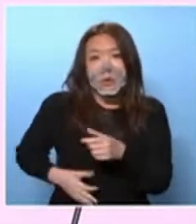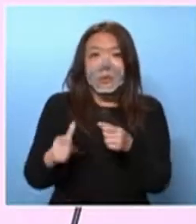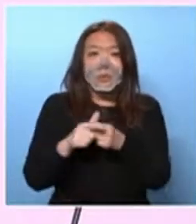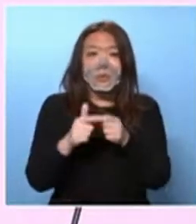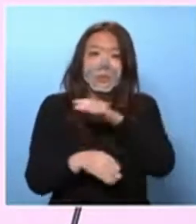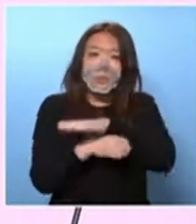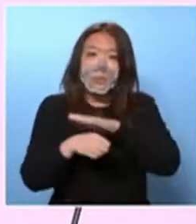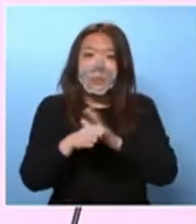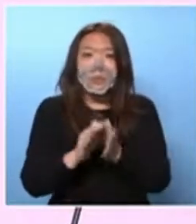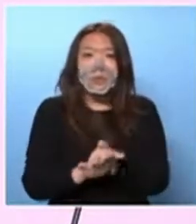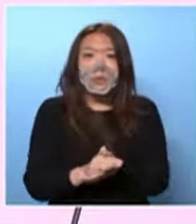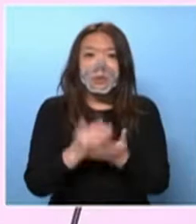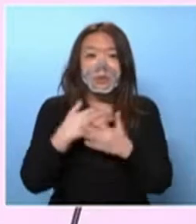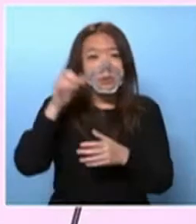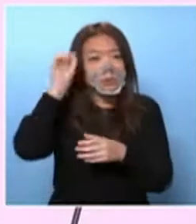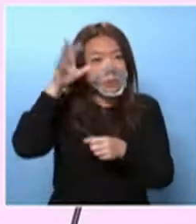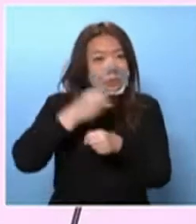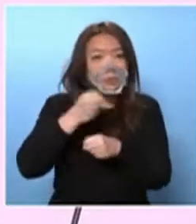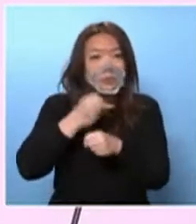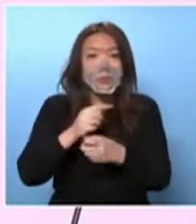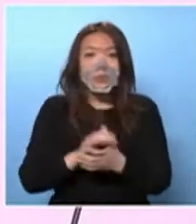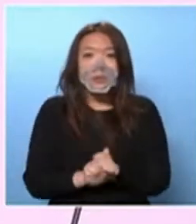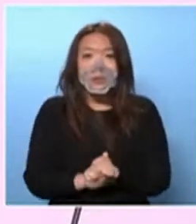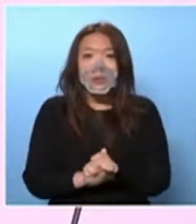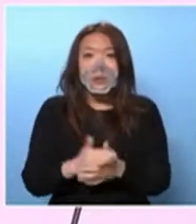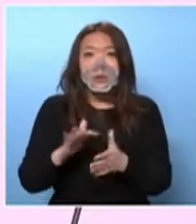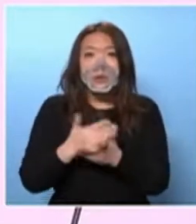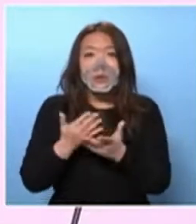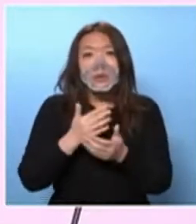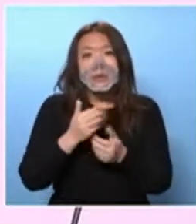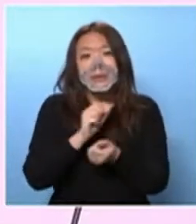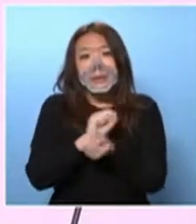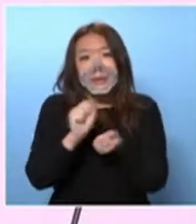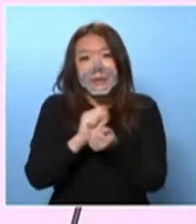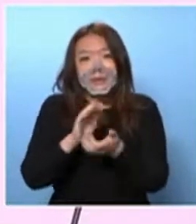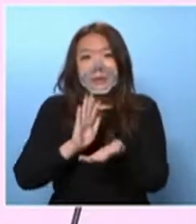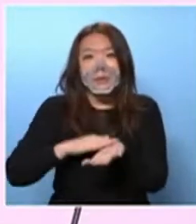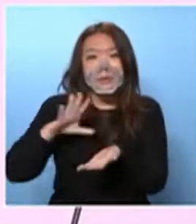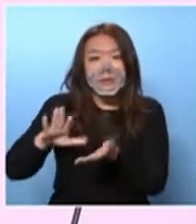benefit about 2,400 policy holders.